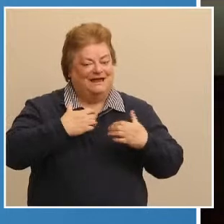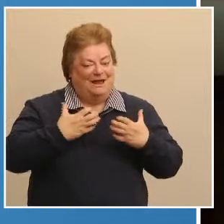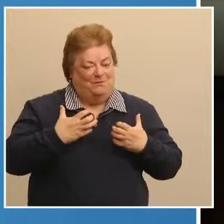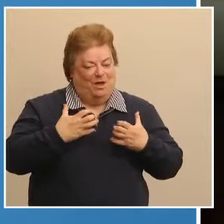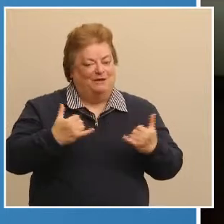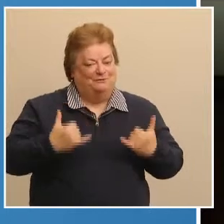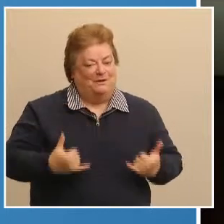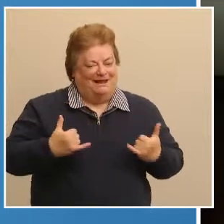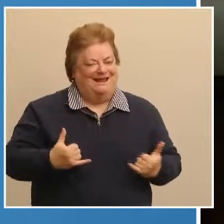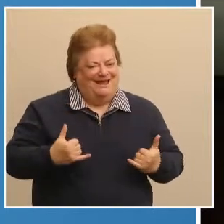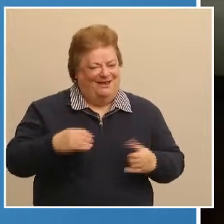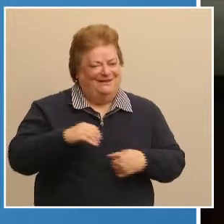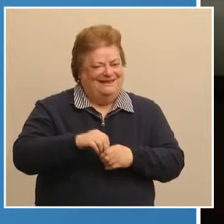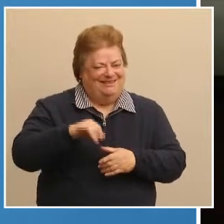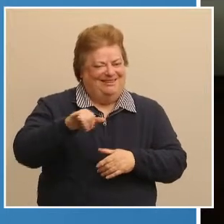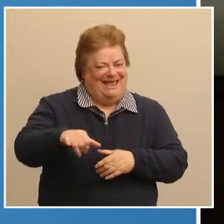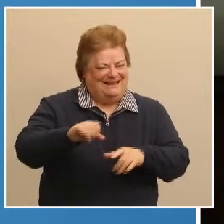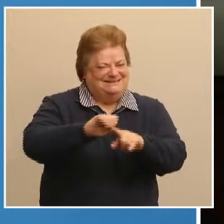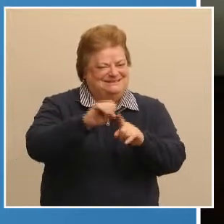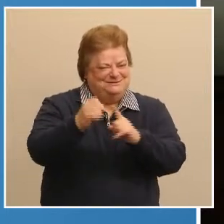situation, yes. Yeah.